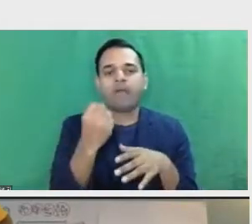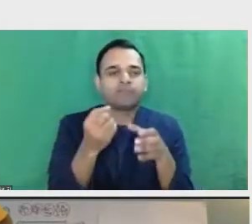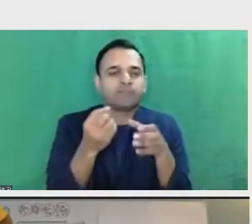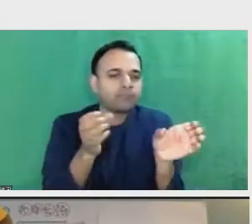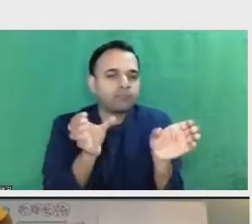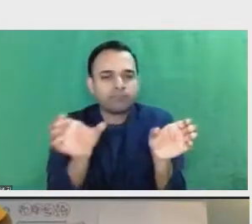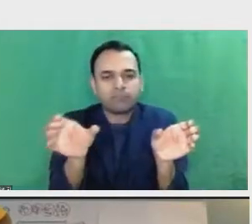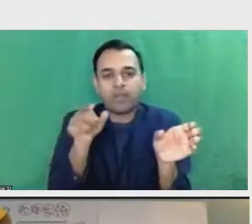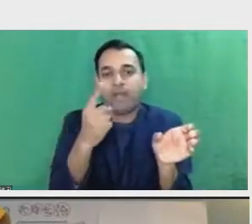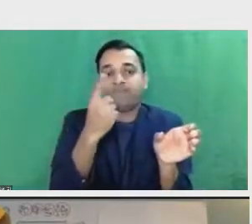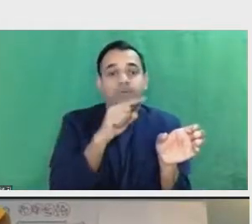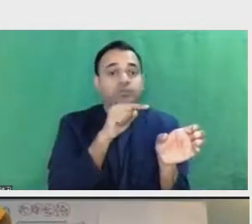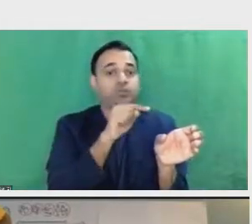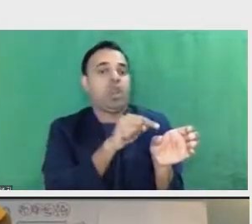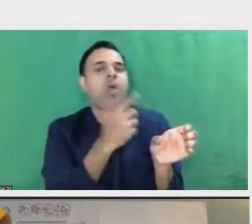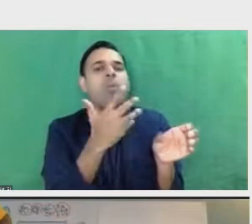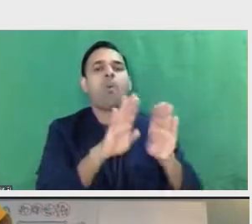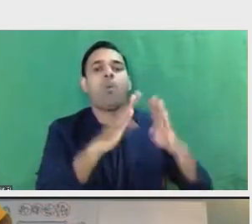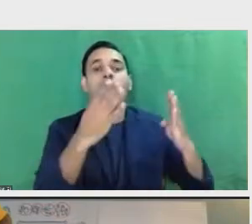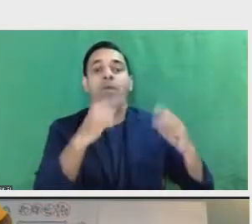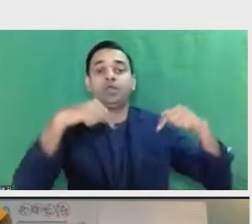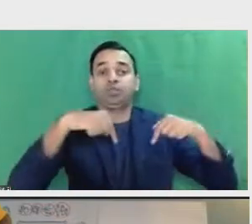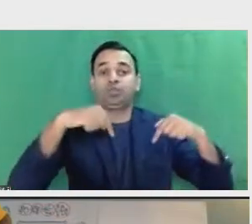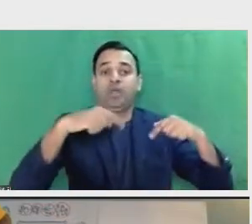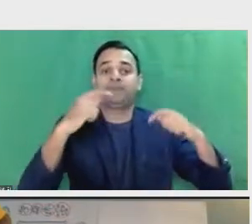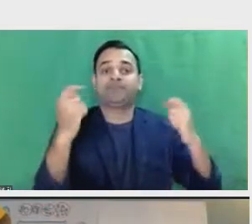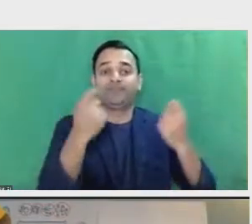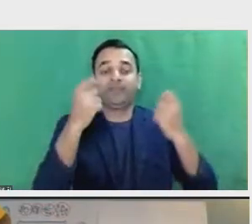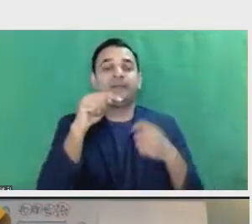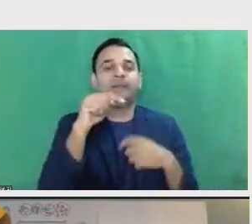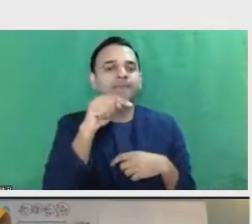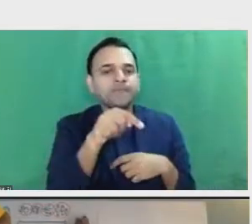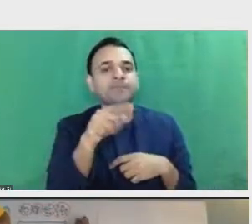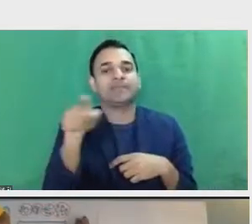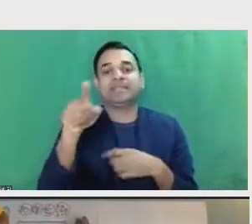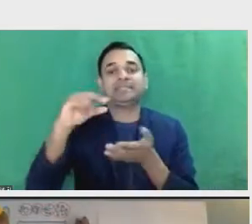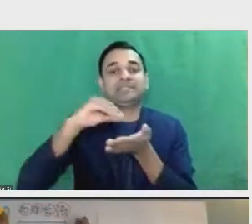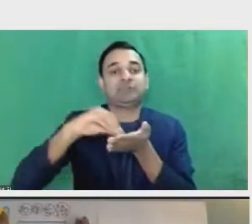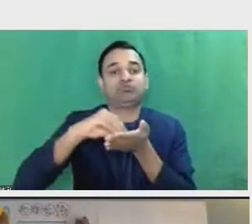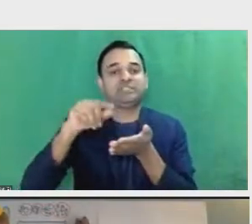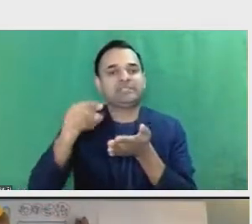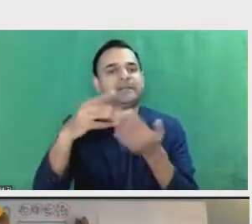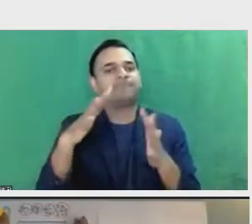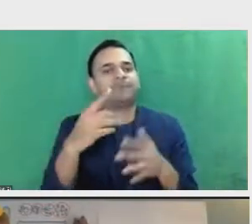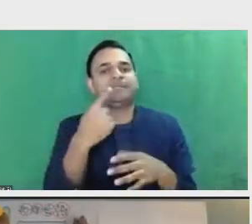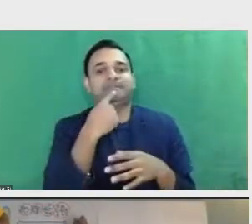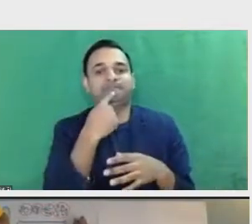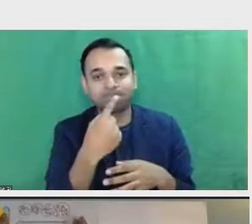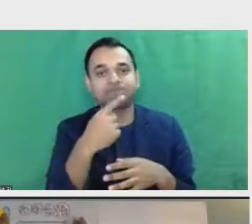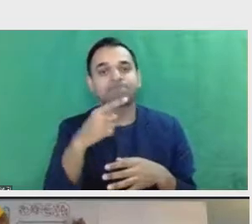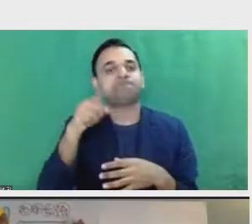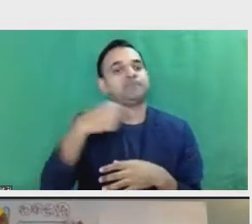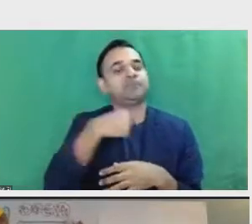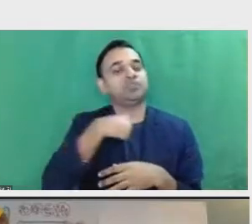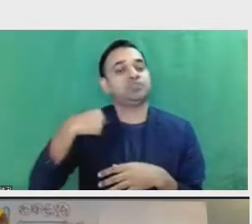conveying her message from, in Kunming, China. So it opened today officially and will go on until October 15th. This